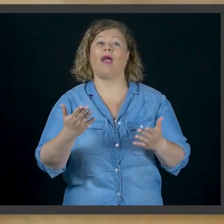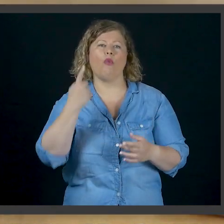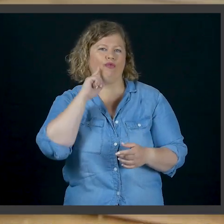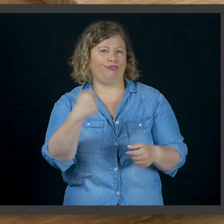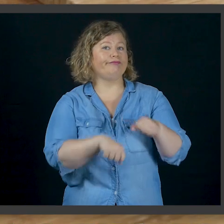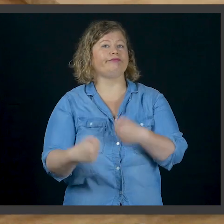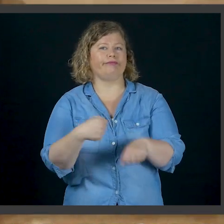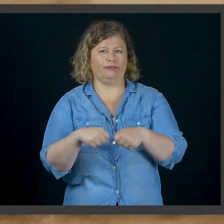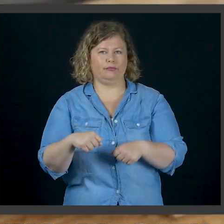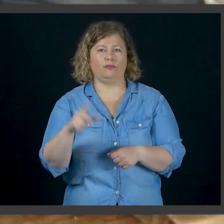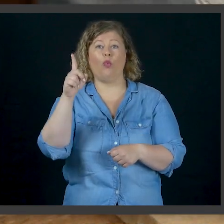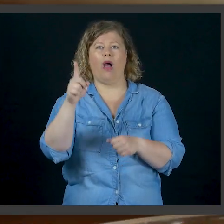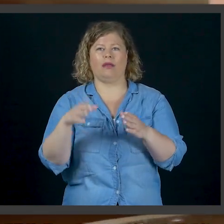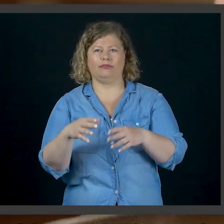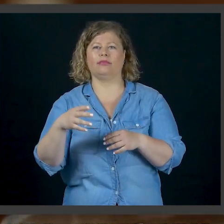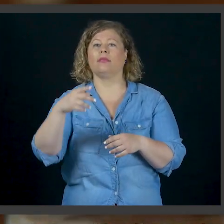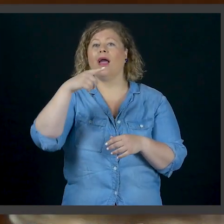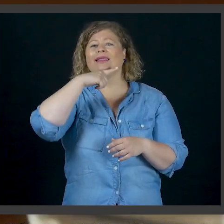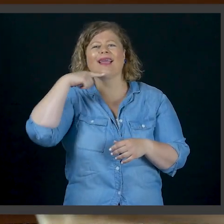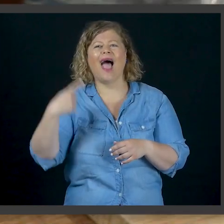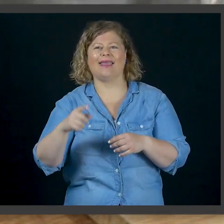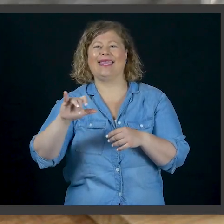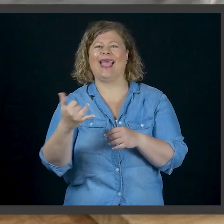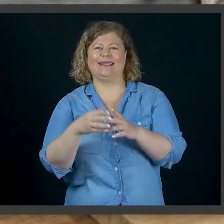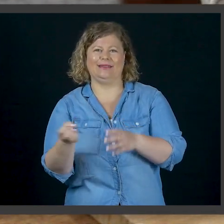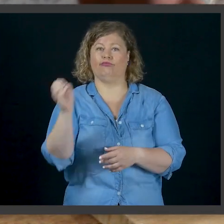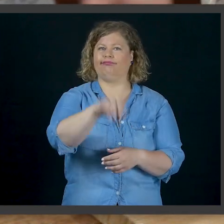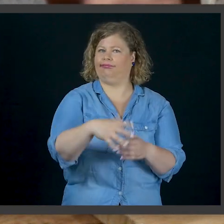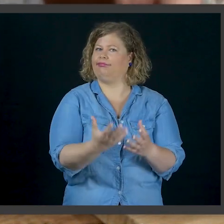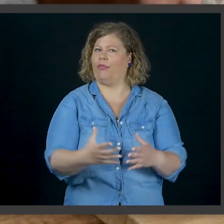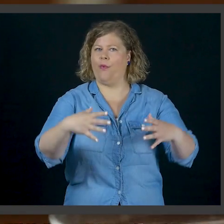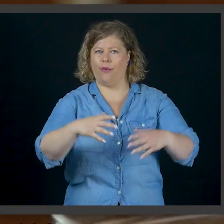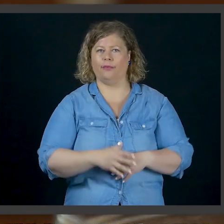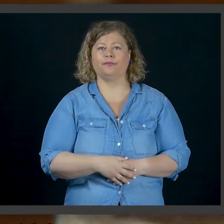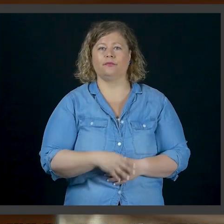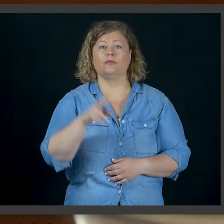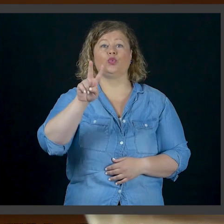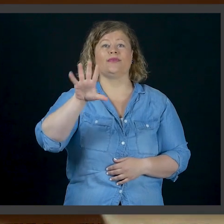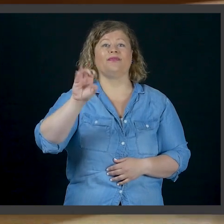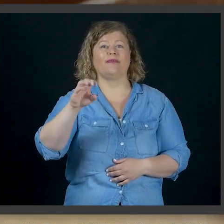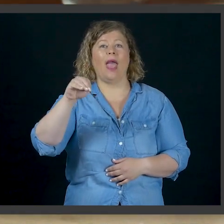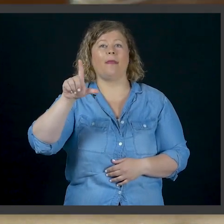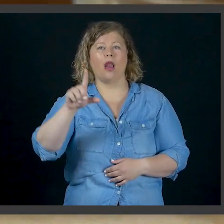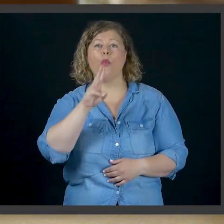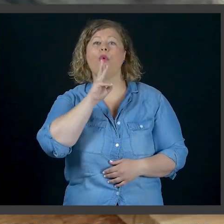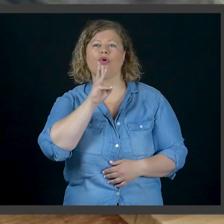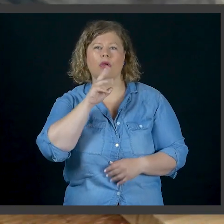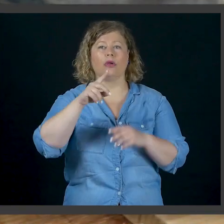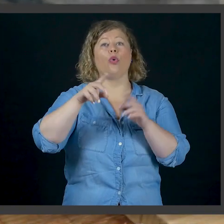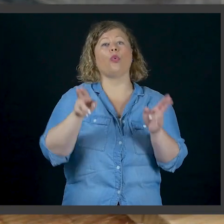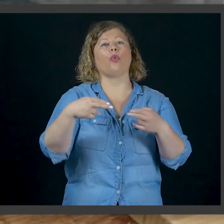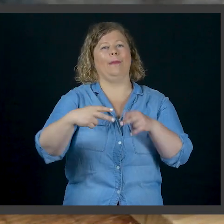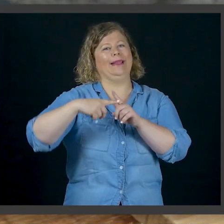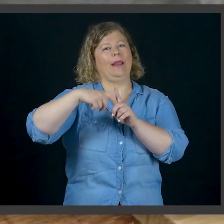the dough. Add 1 packet active dry yeast to a bowl and combine it with